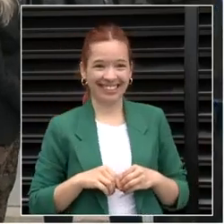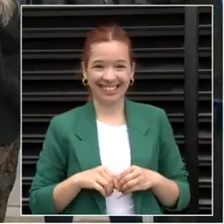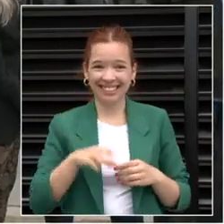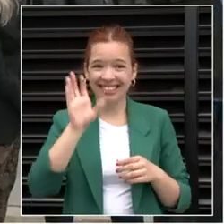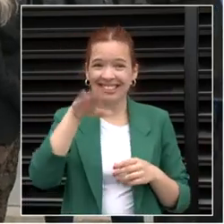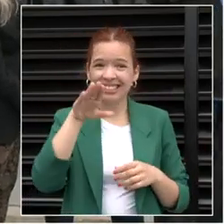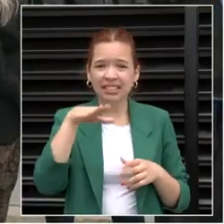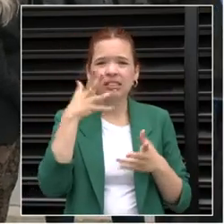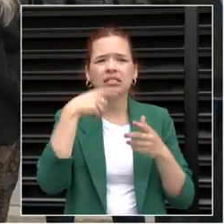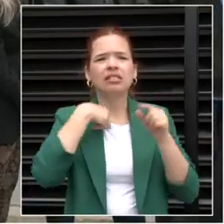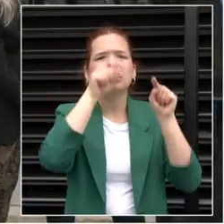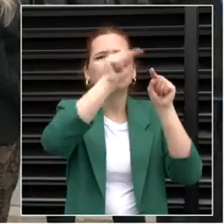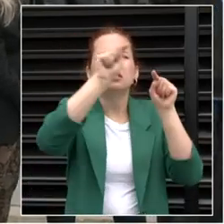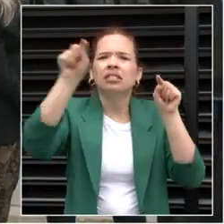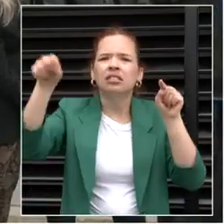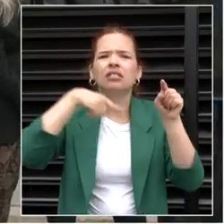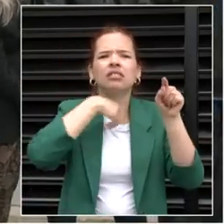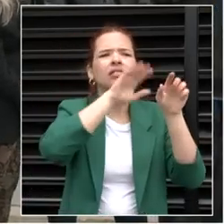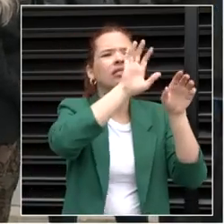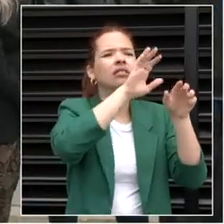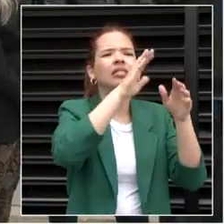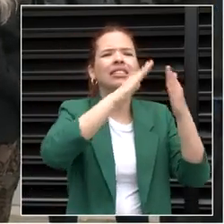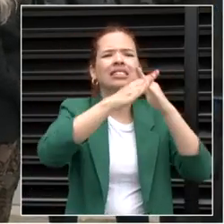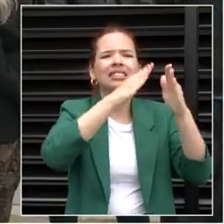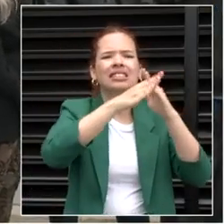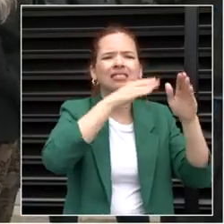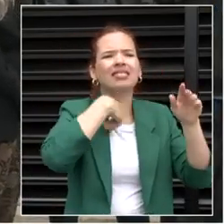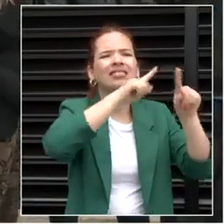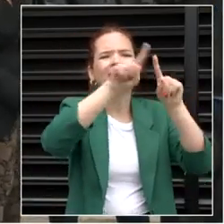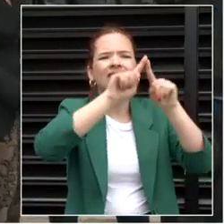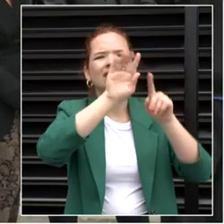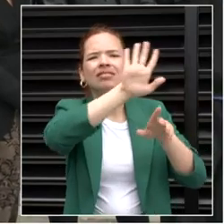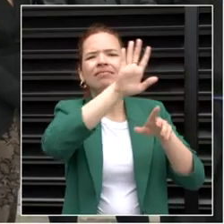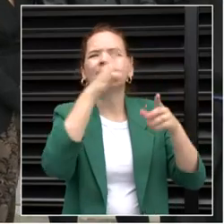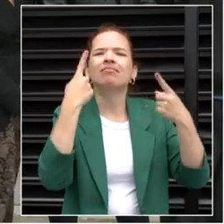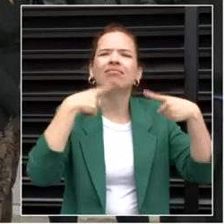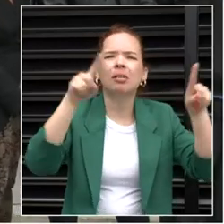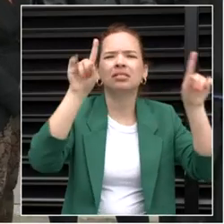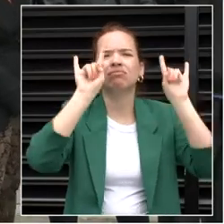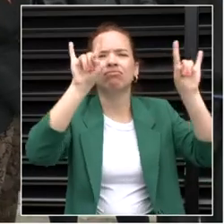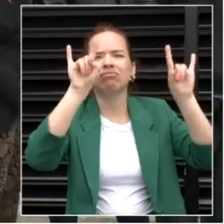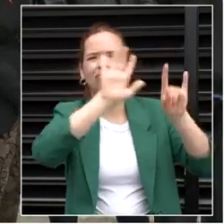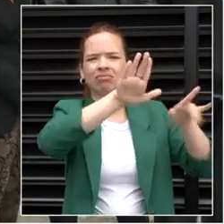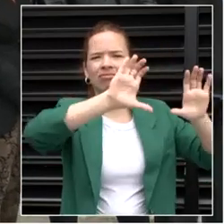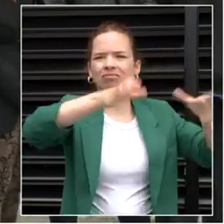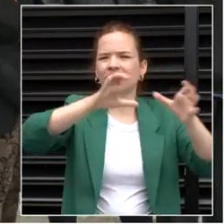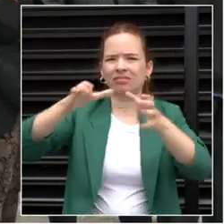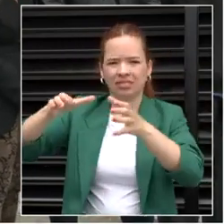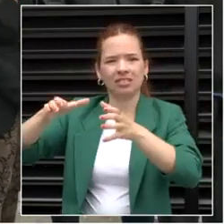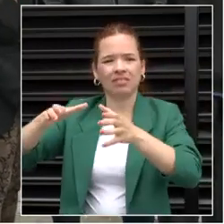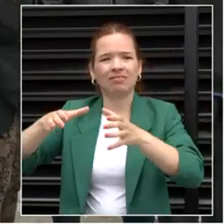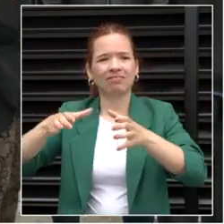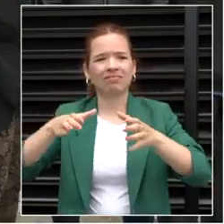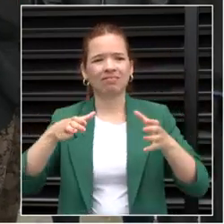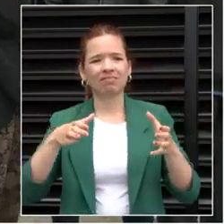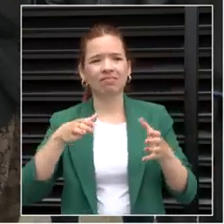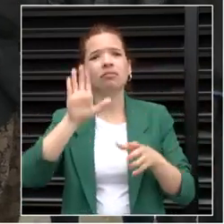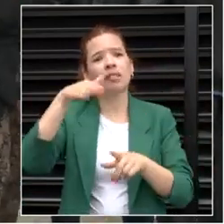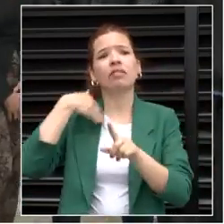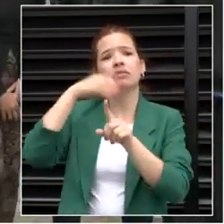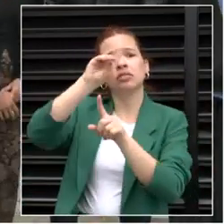Their famous sons and all that. And, you know, some people aren't as lucky as we are. Detroit, they have Ted Nugent. But we...